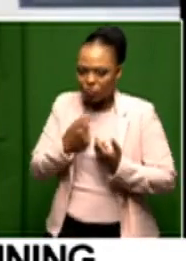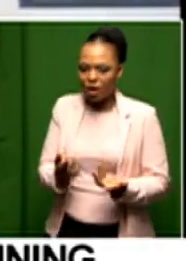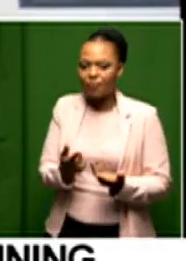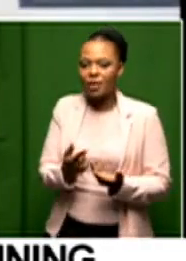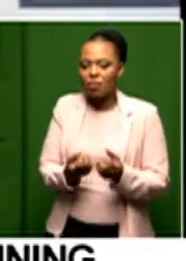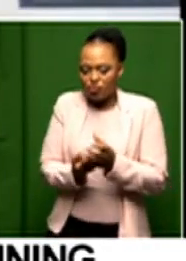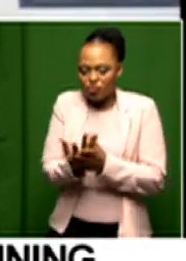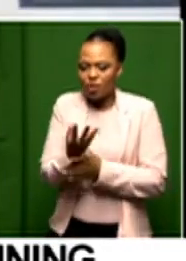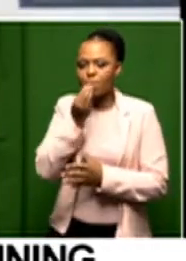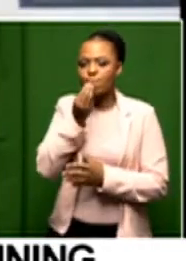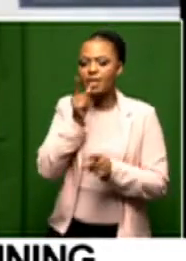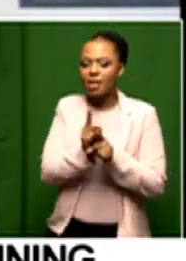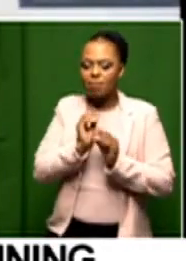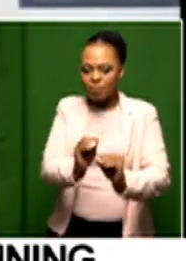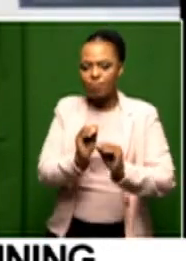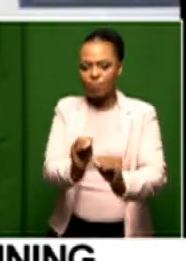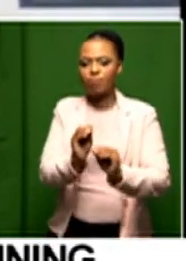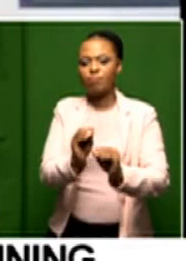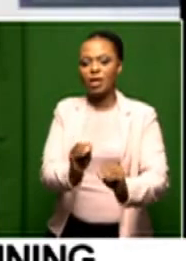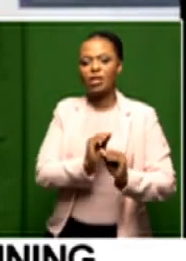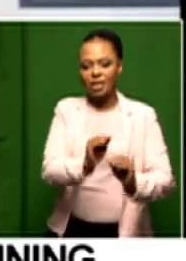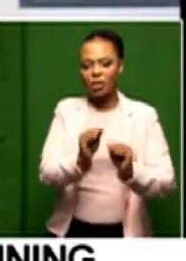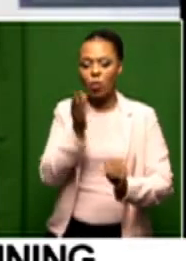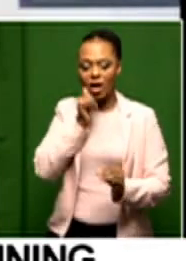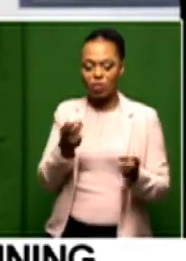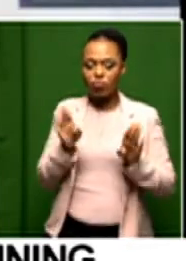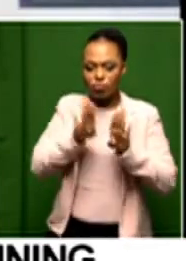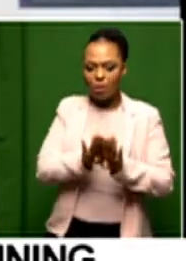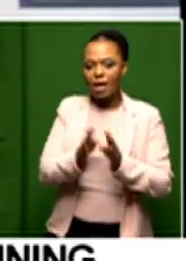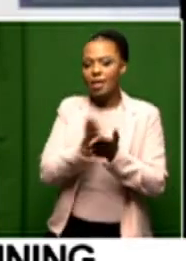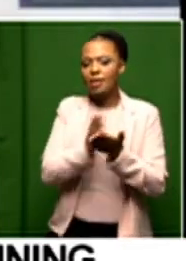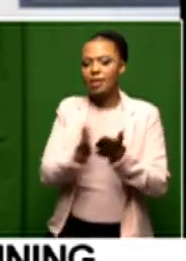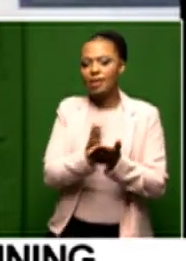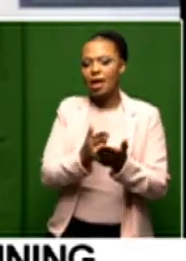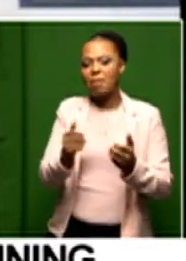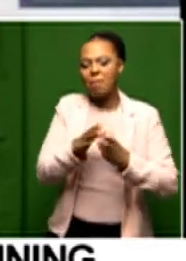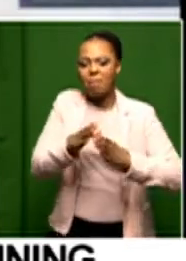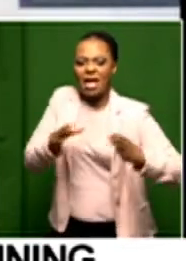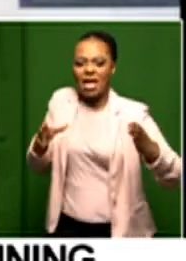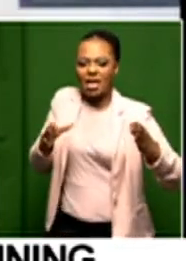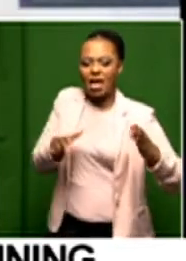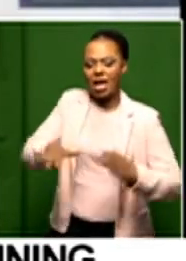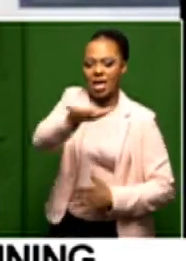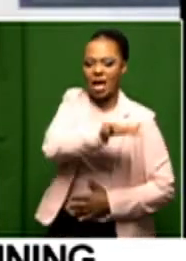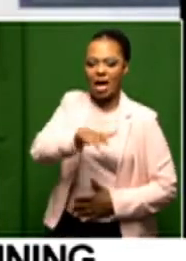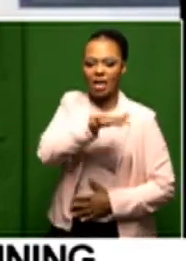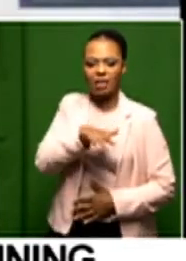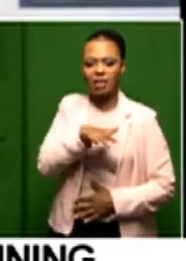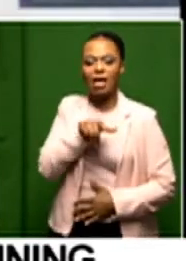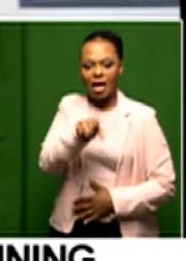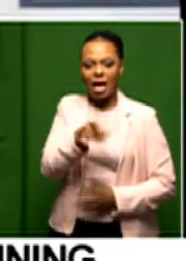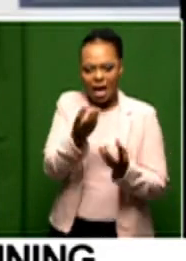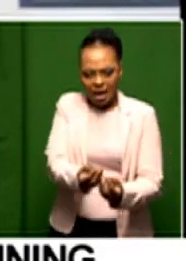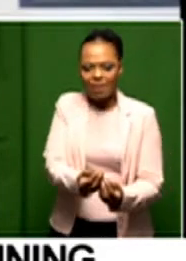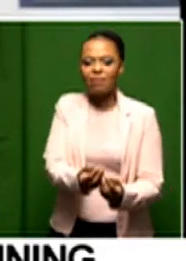And I've been giving tutorials even during the lockdown for those who may not have extensive spaces where they've got lots of space or land to